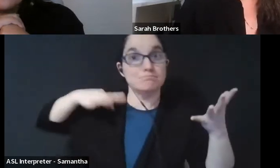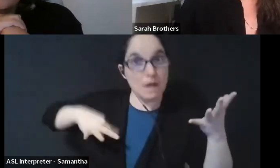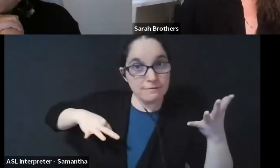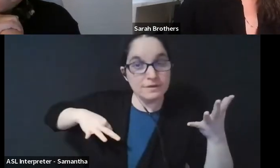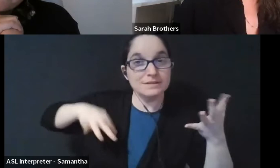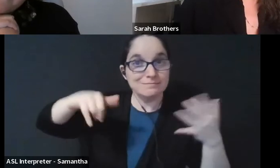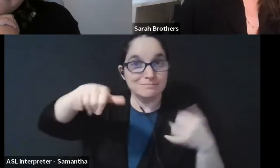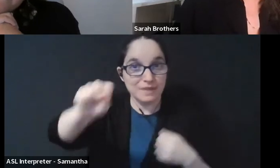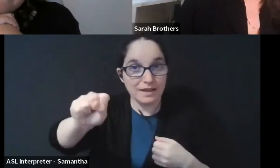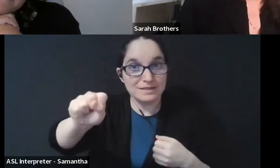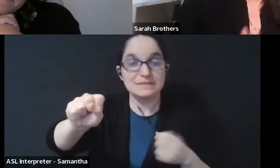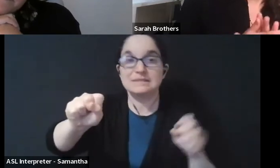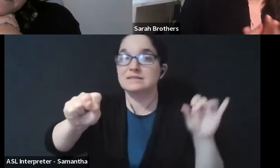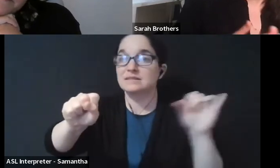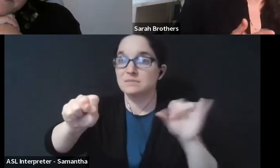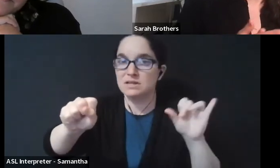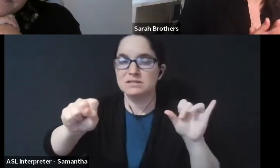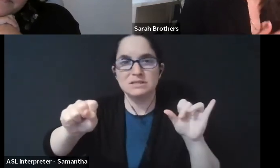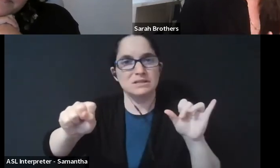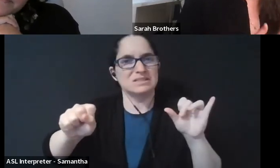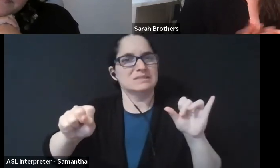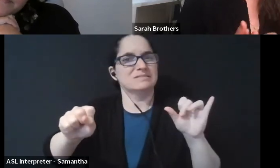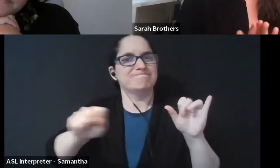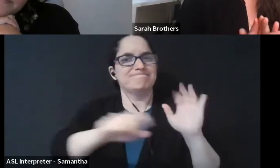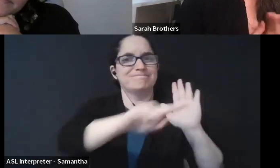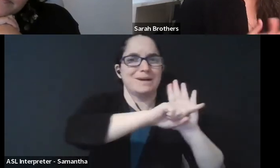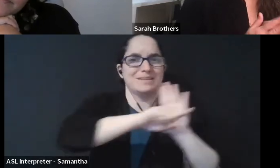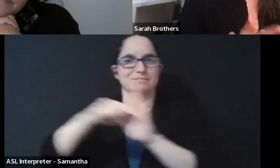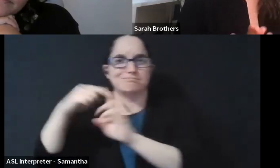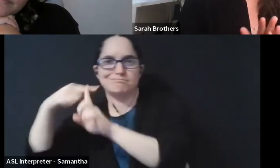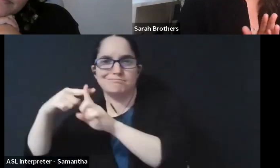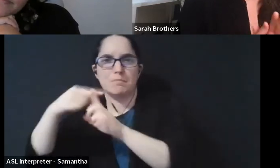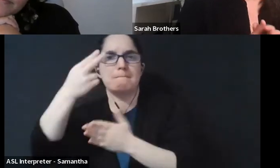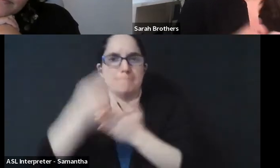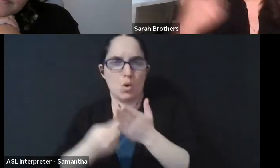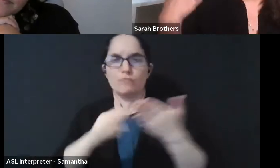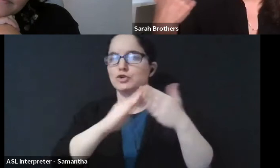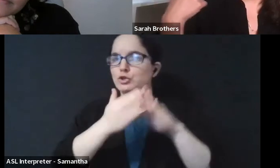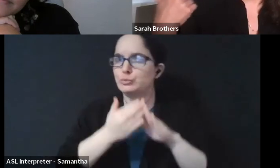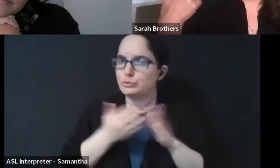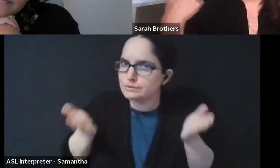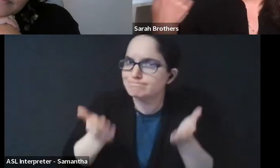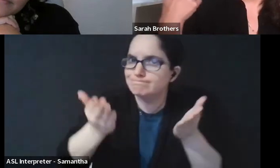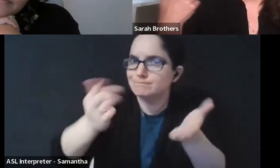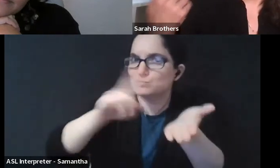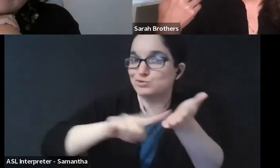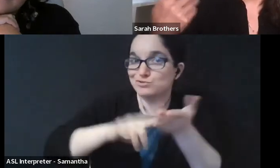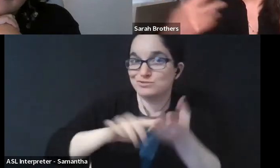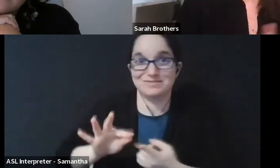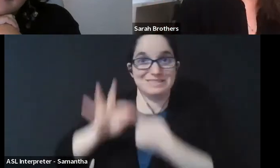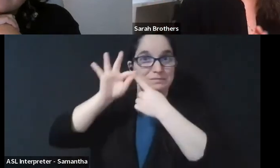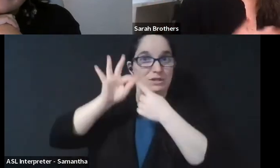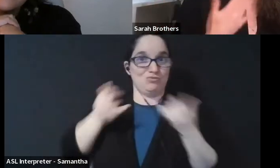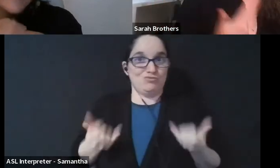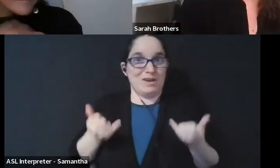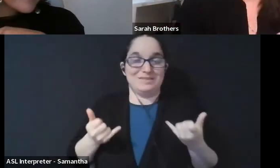also definitely perils to community-driven research, especially at this very, very early,